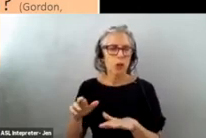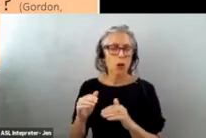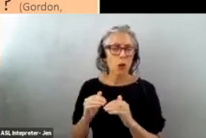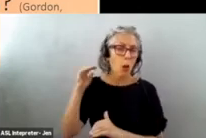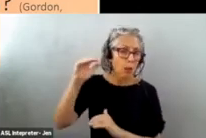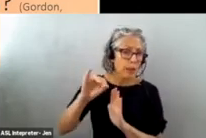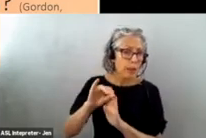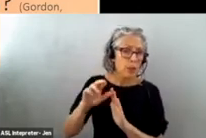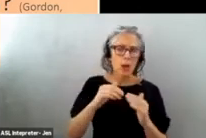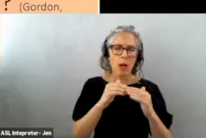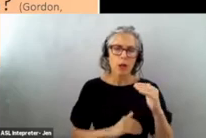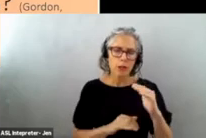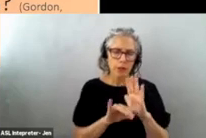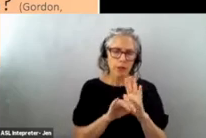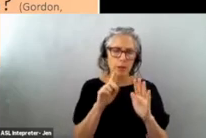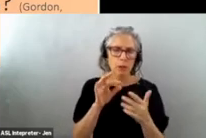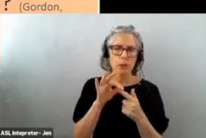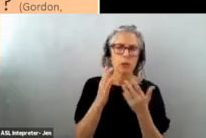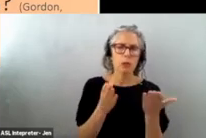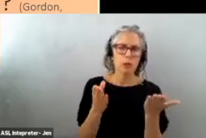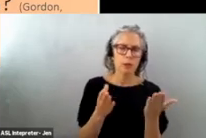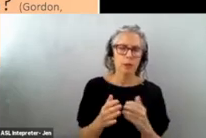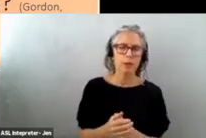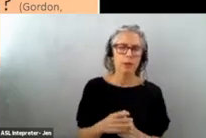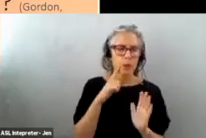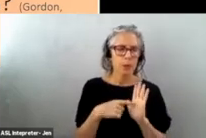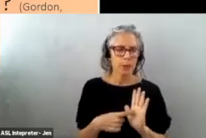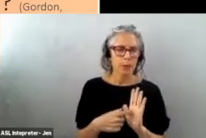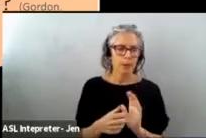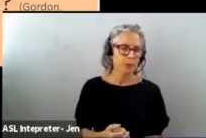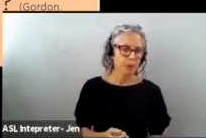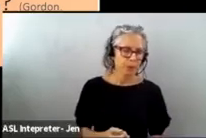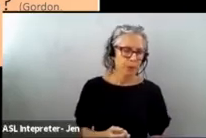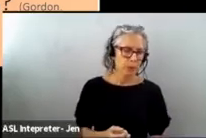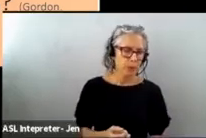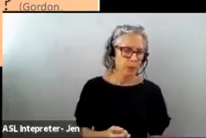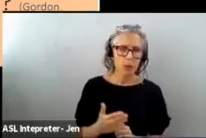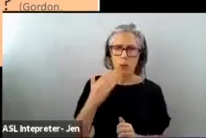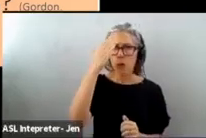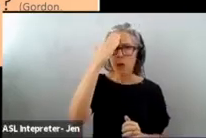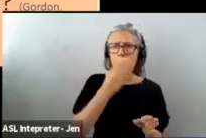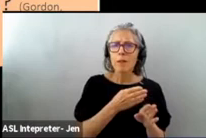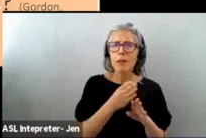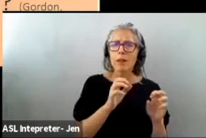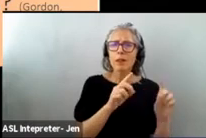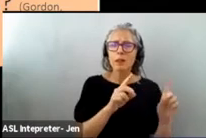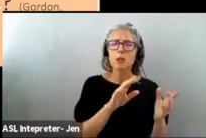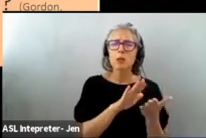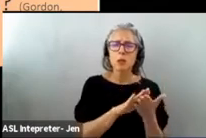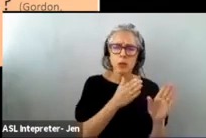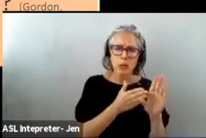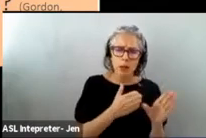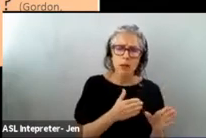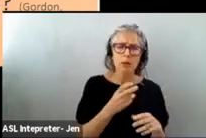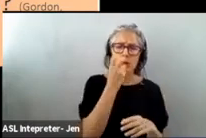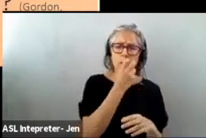under identified for special services. So for example, even though we know in the fields of education, school psychology, speech